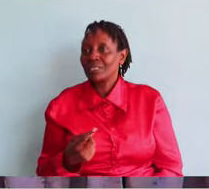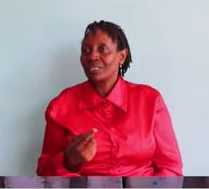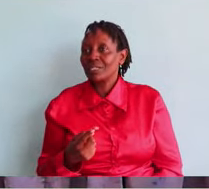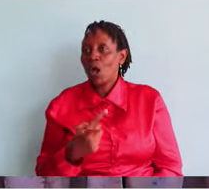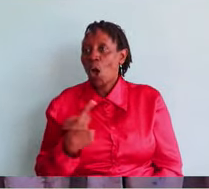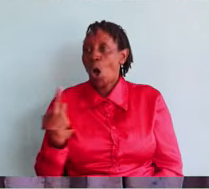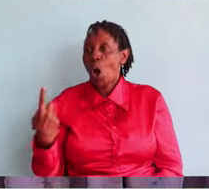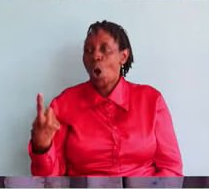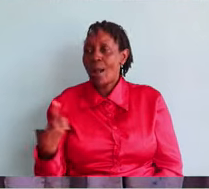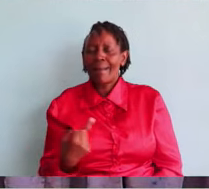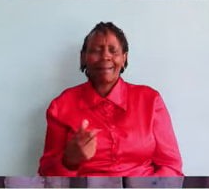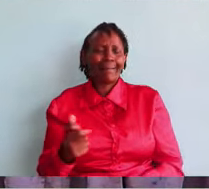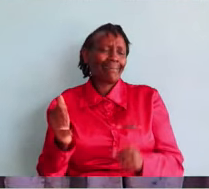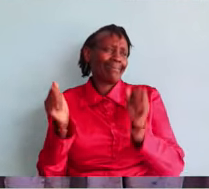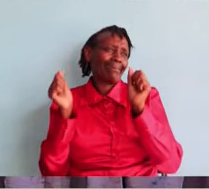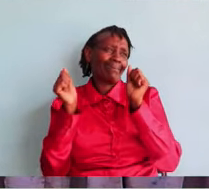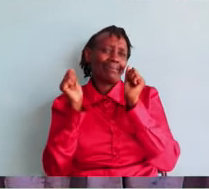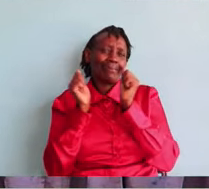big number.